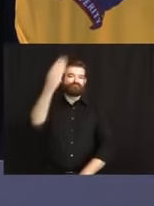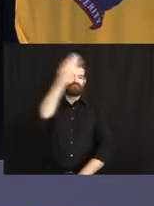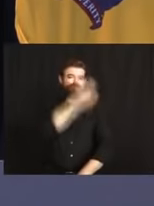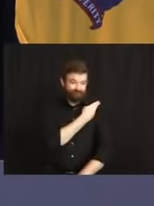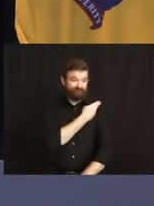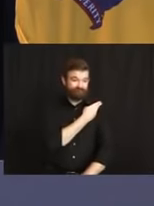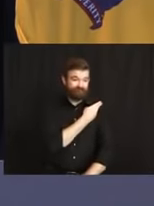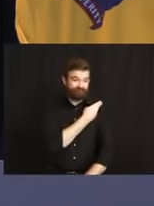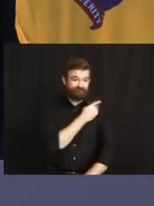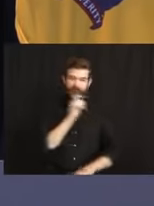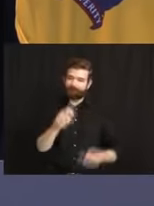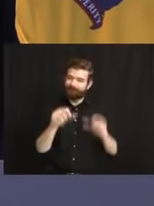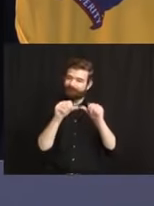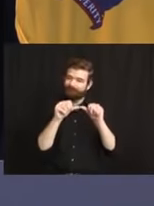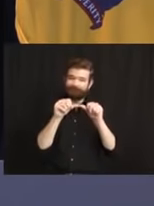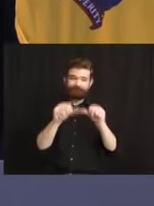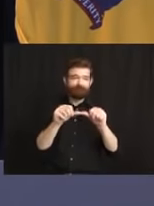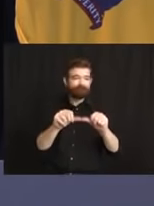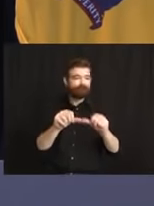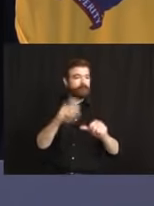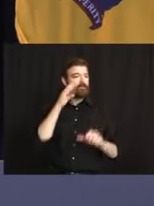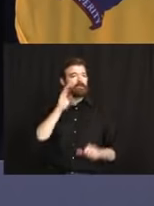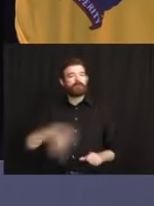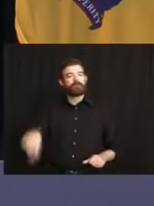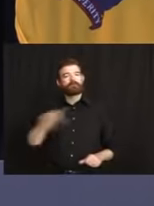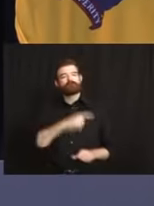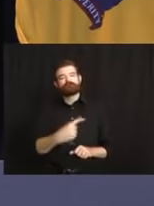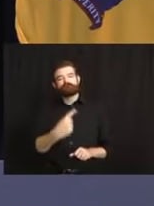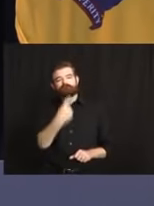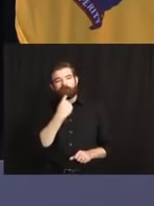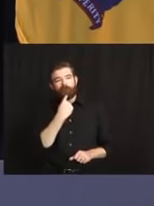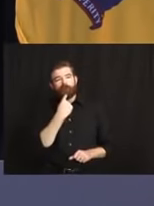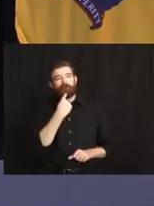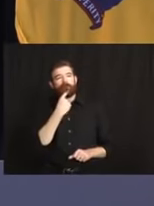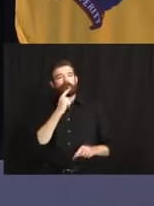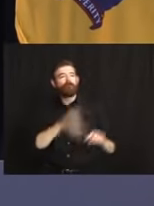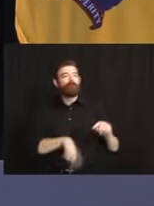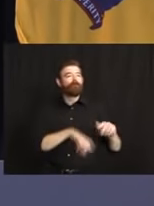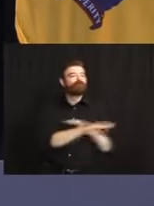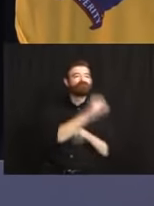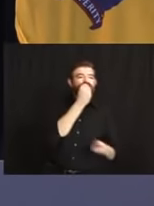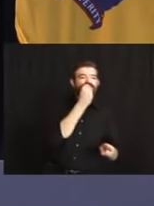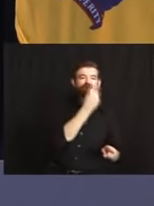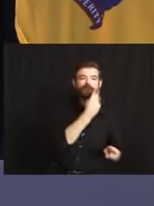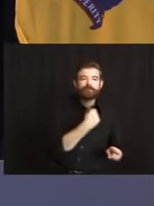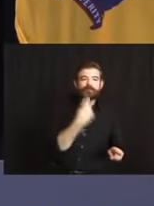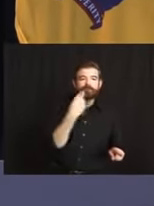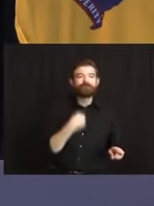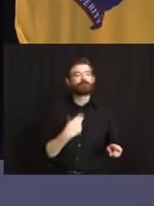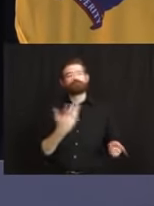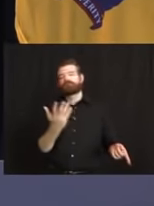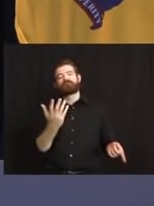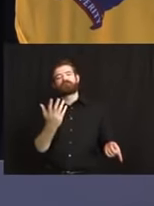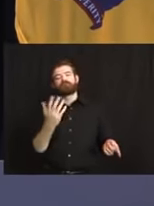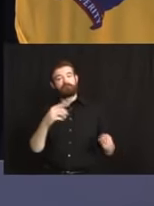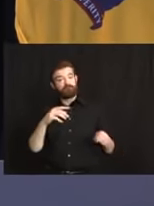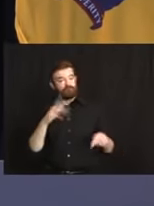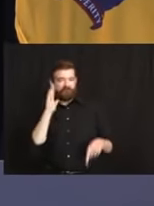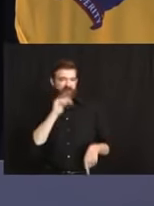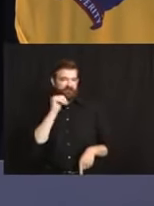who are disappointed that we can't yet get to things like indoor dining, it's not a life sentence. If we keep up the great